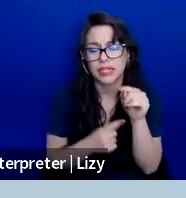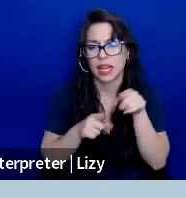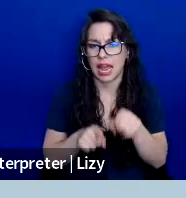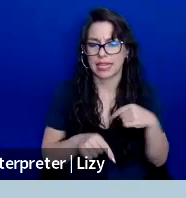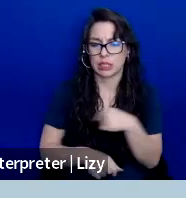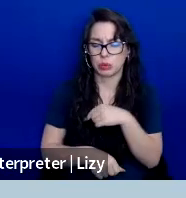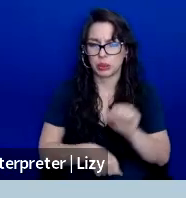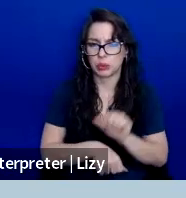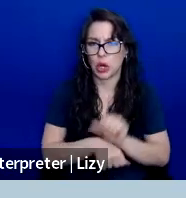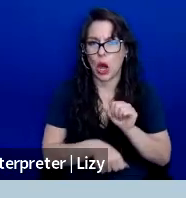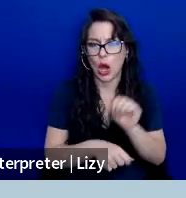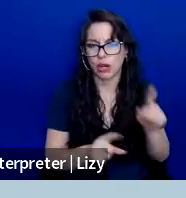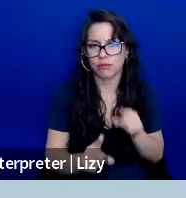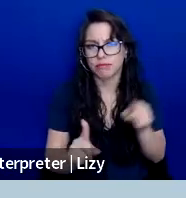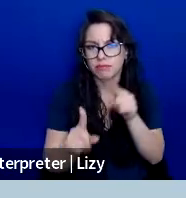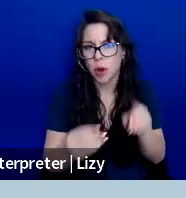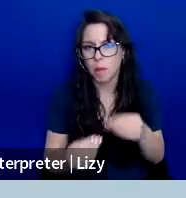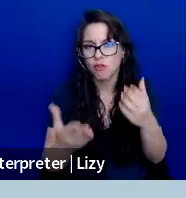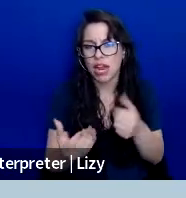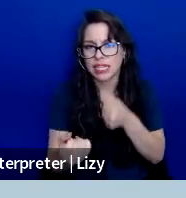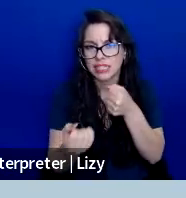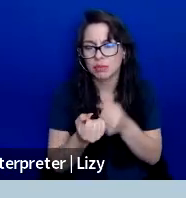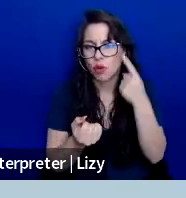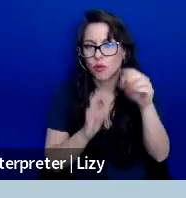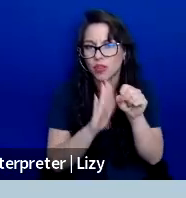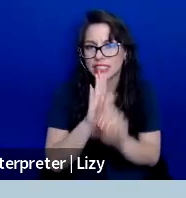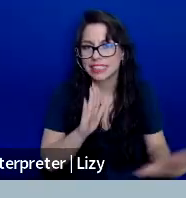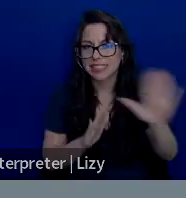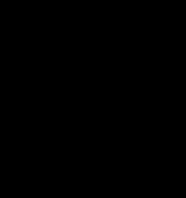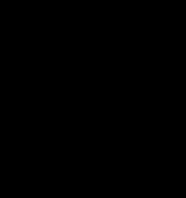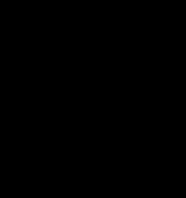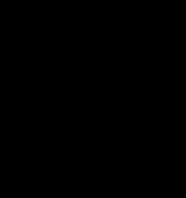work towards providing support at the statewide level. So thank you again.